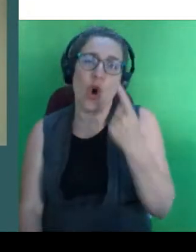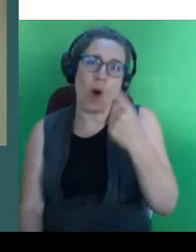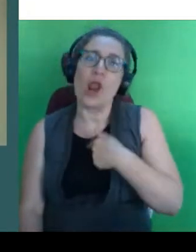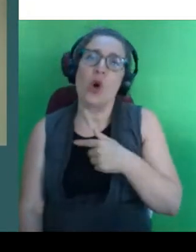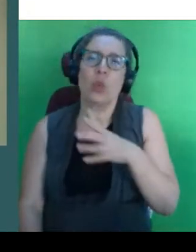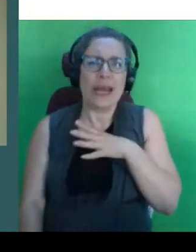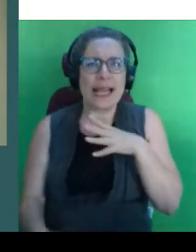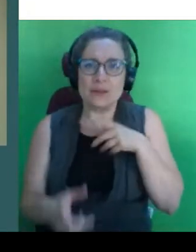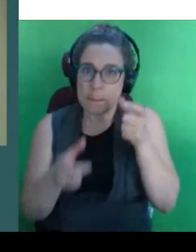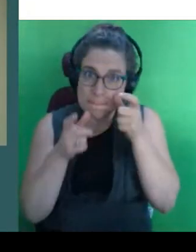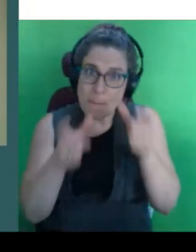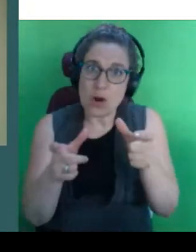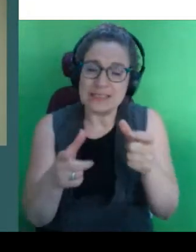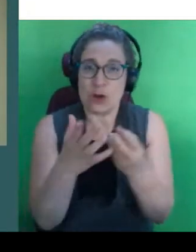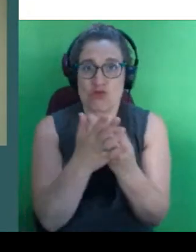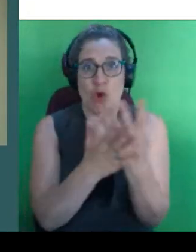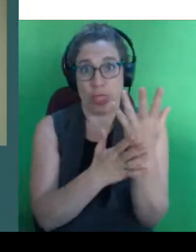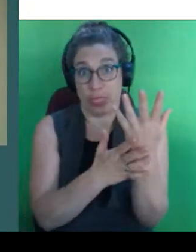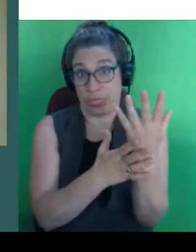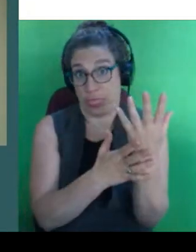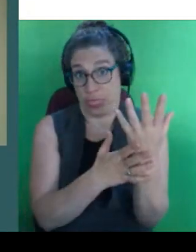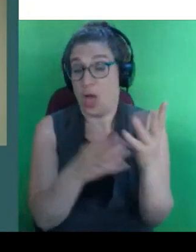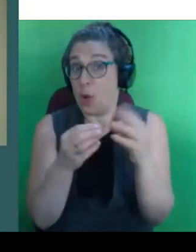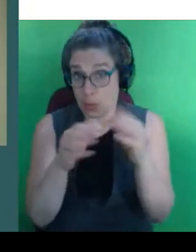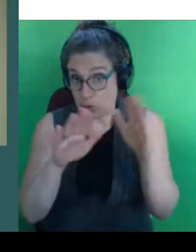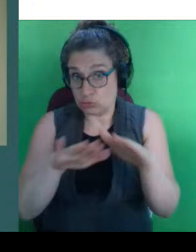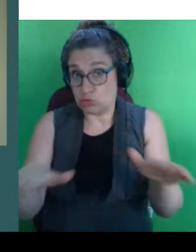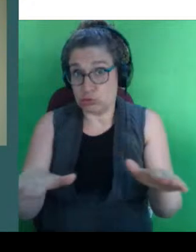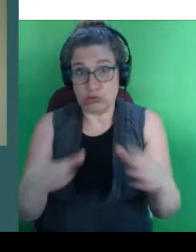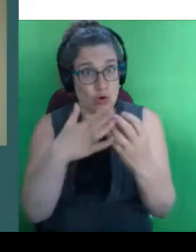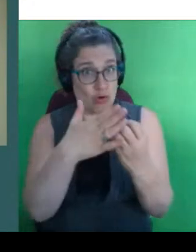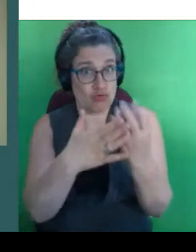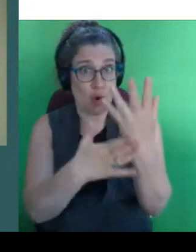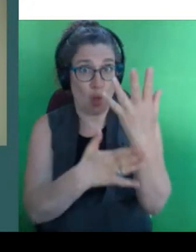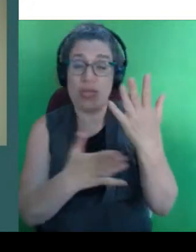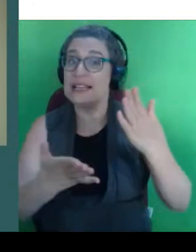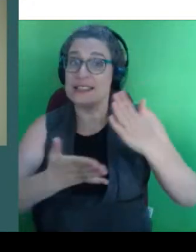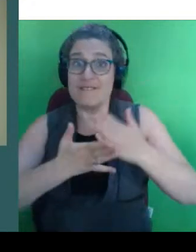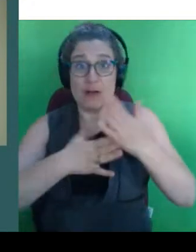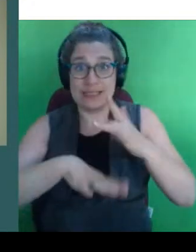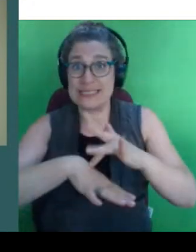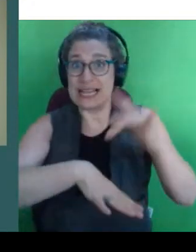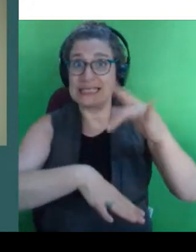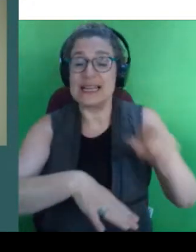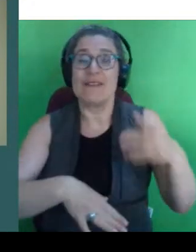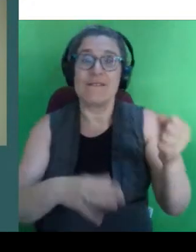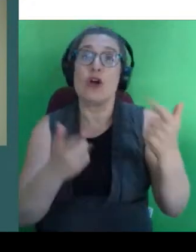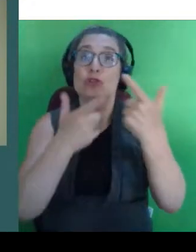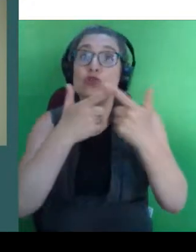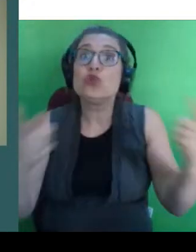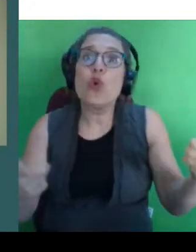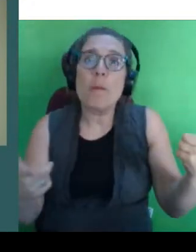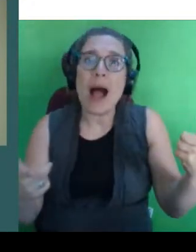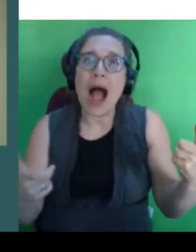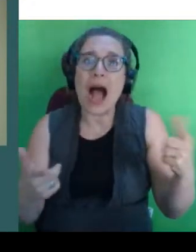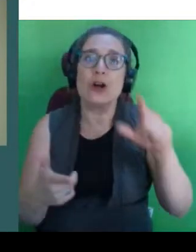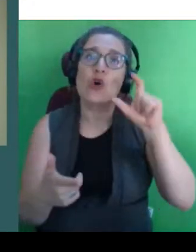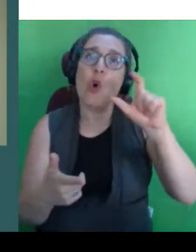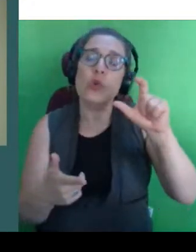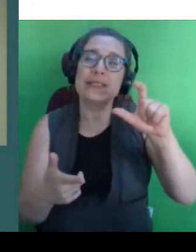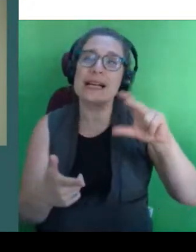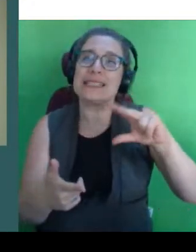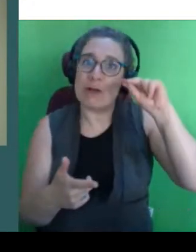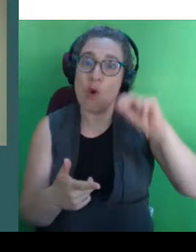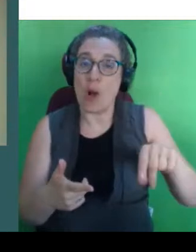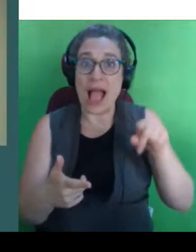In children, growth is a very, very sensitive monitor for having too much corticosteroid. And if growth stalls, then you're